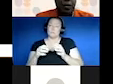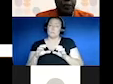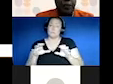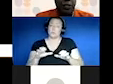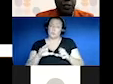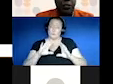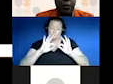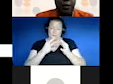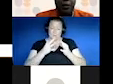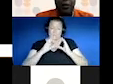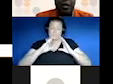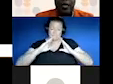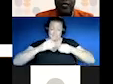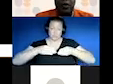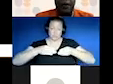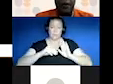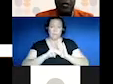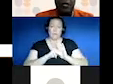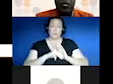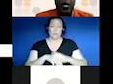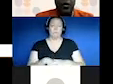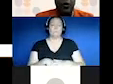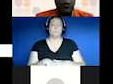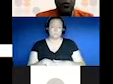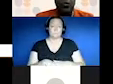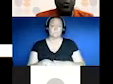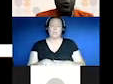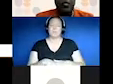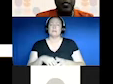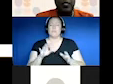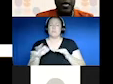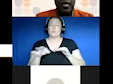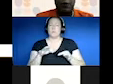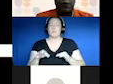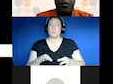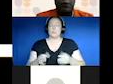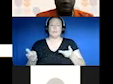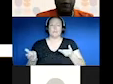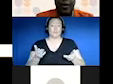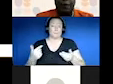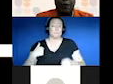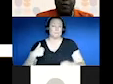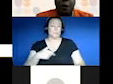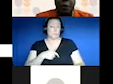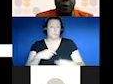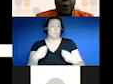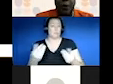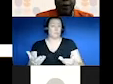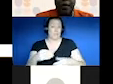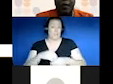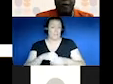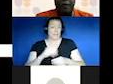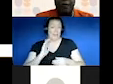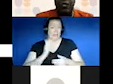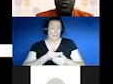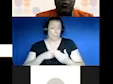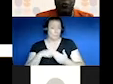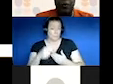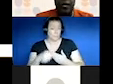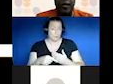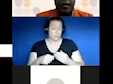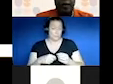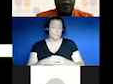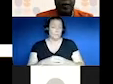family-centered model? So I'm gonna just kind of go through the services that we provide within our program,